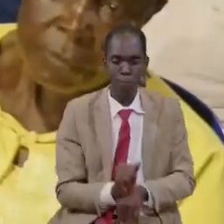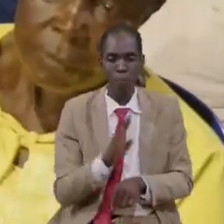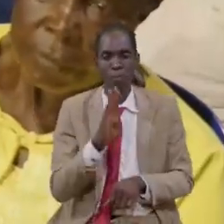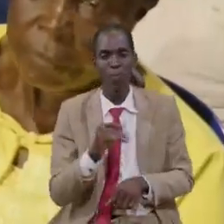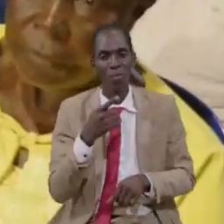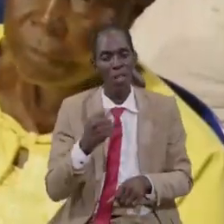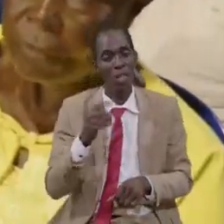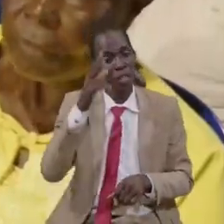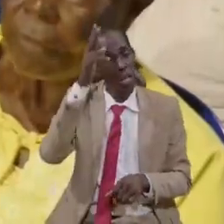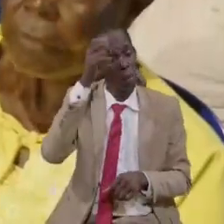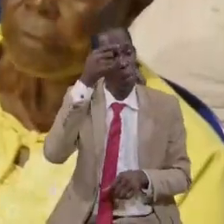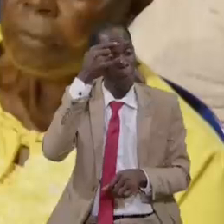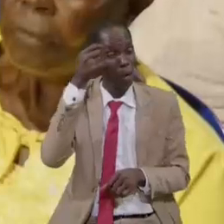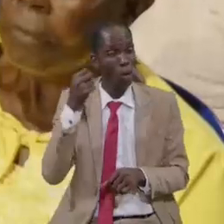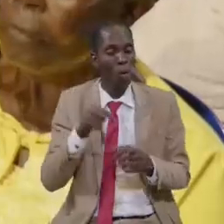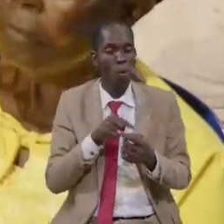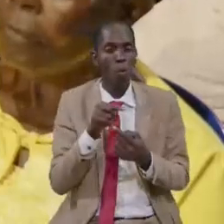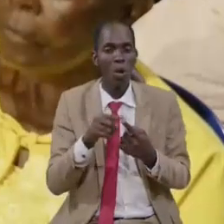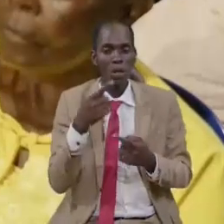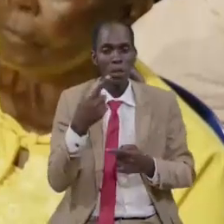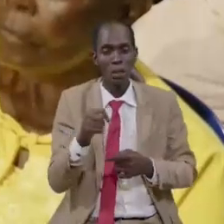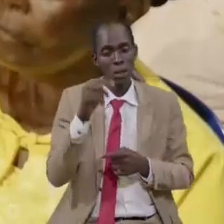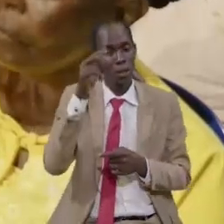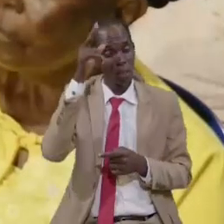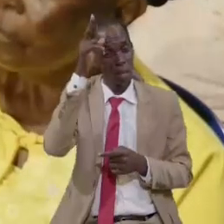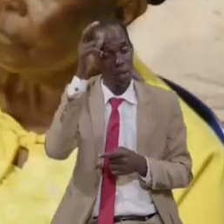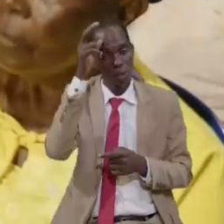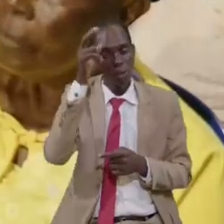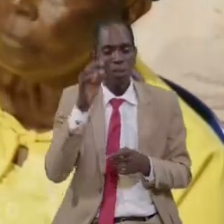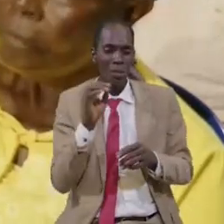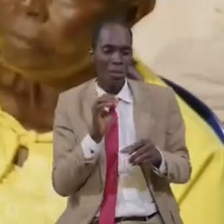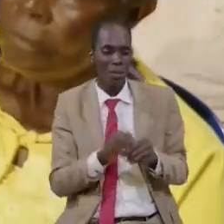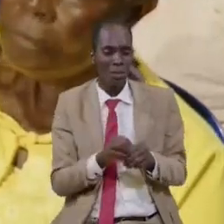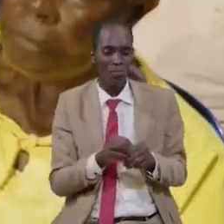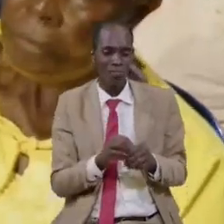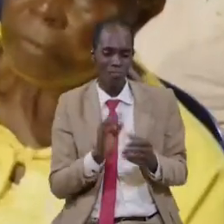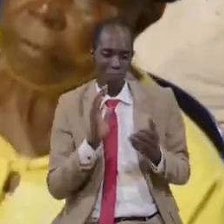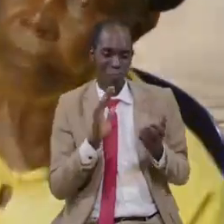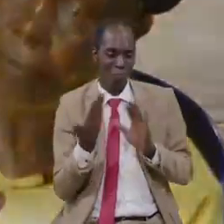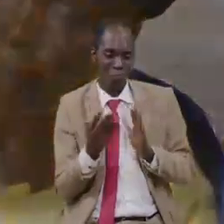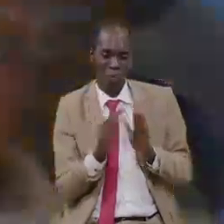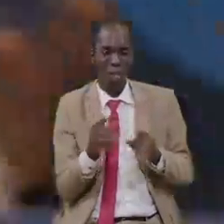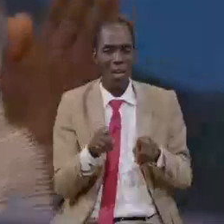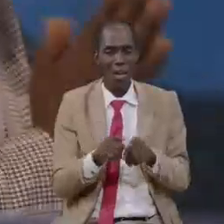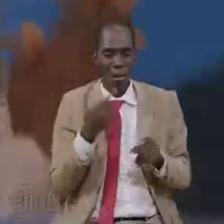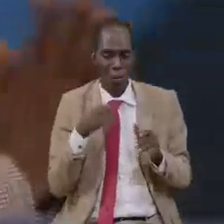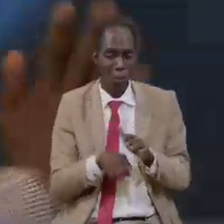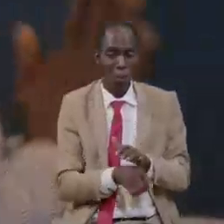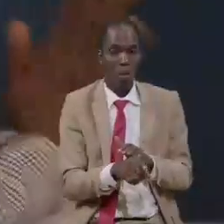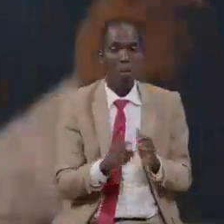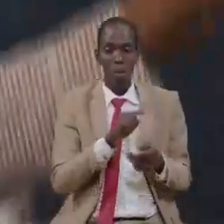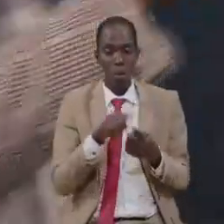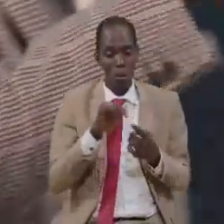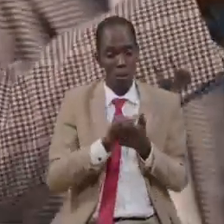when the devil, in the form of the serpent, when he brought the forbidden fruit, he also